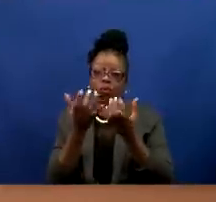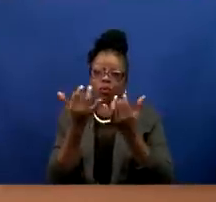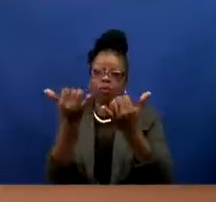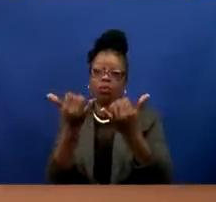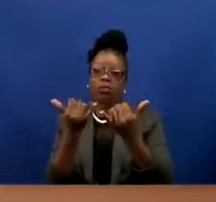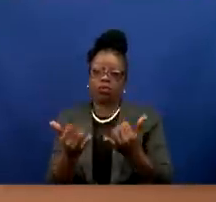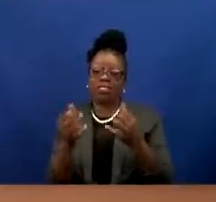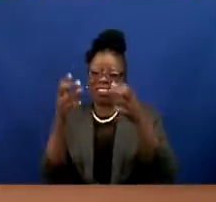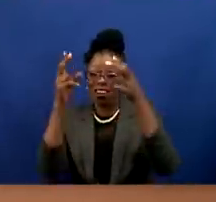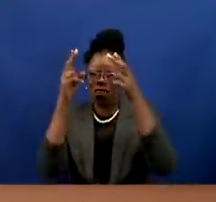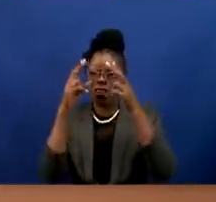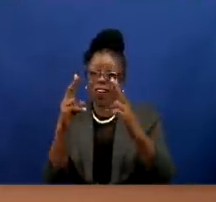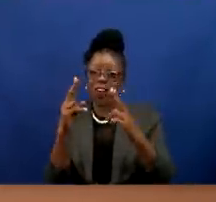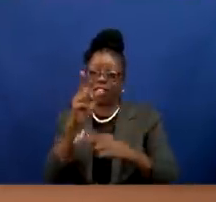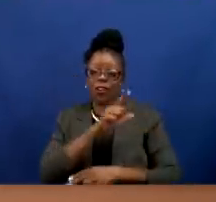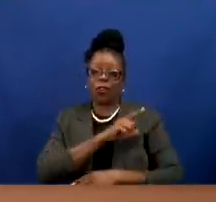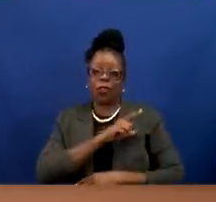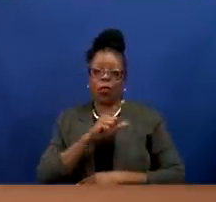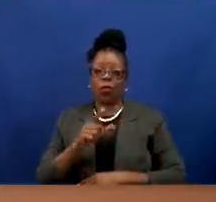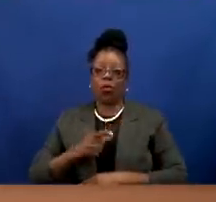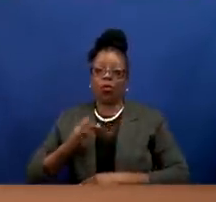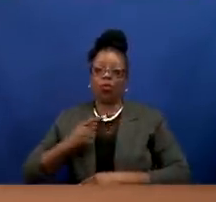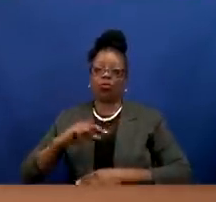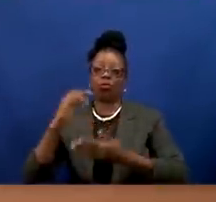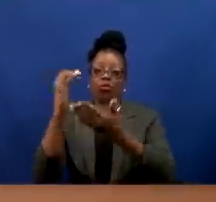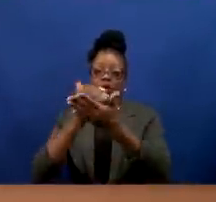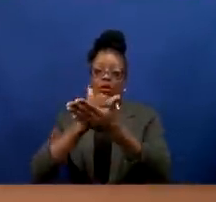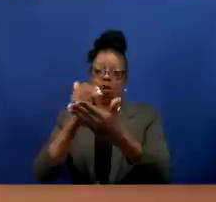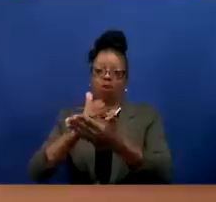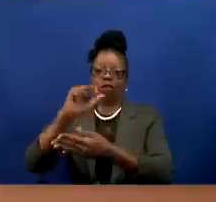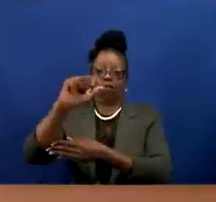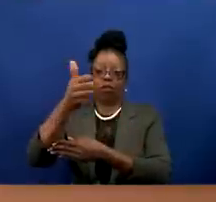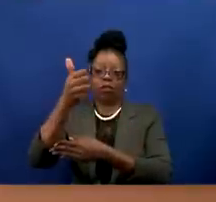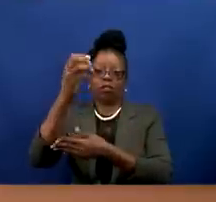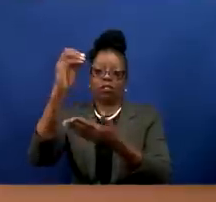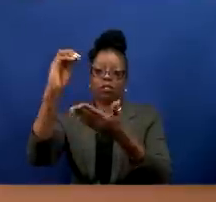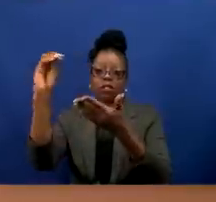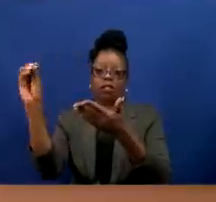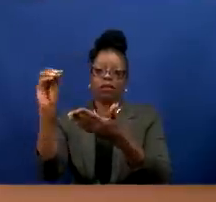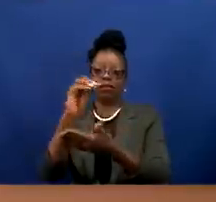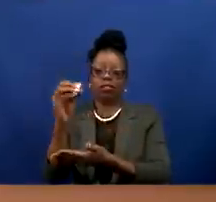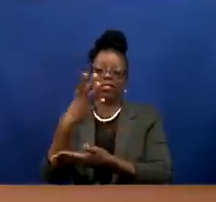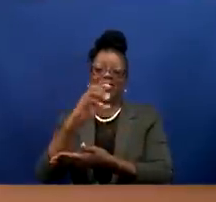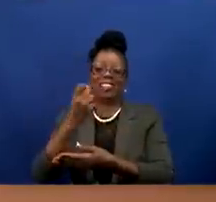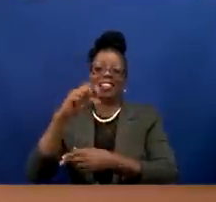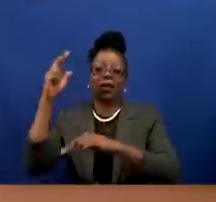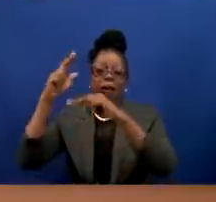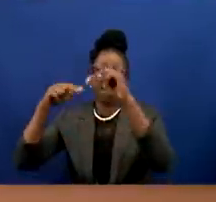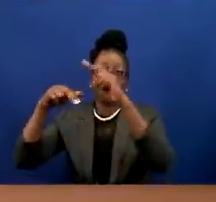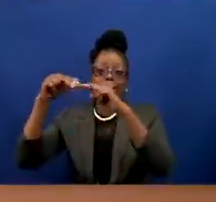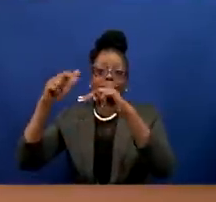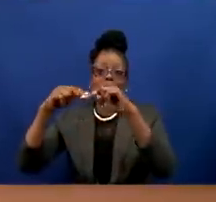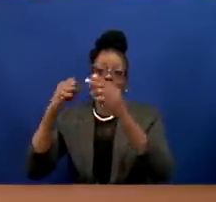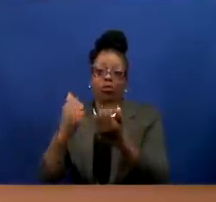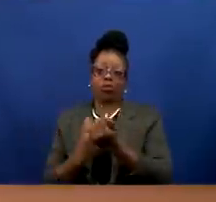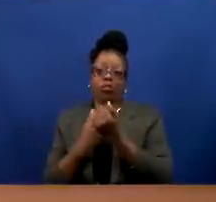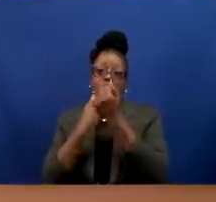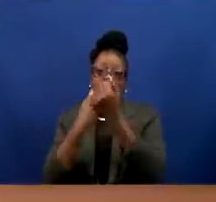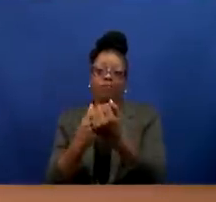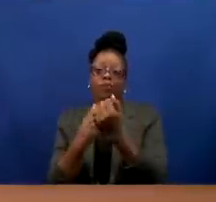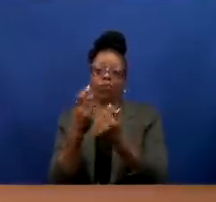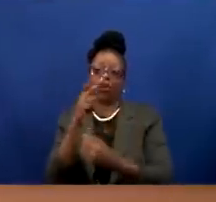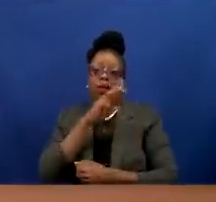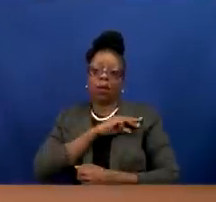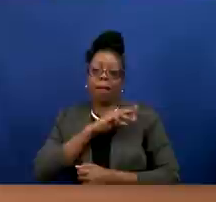tithes and our offerings, with our gifts to missions and mercy, our gifts to the building effort, all of which come from glad and